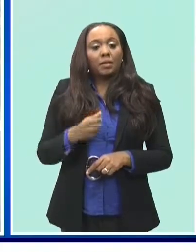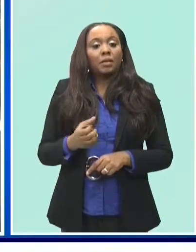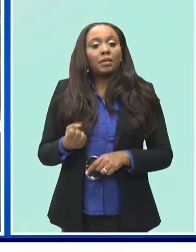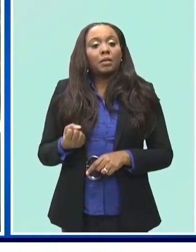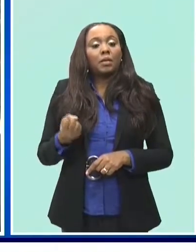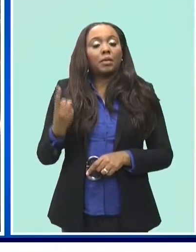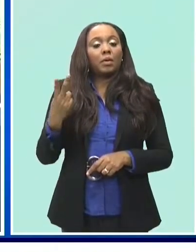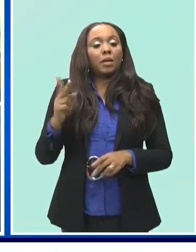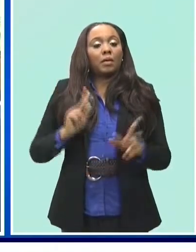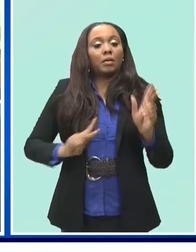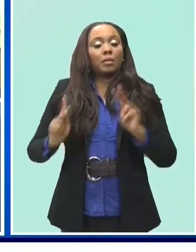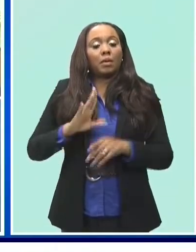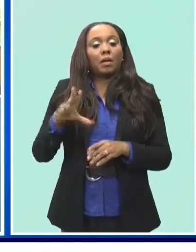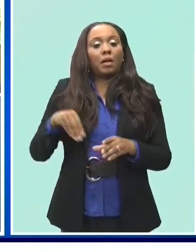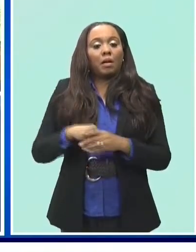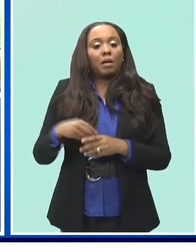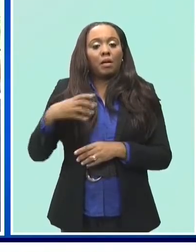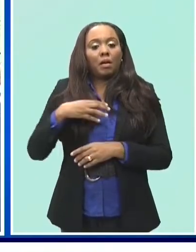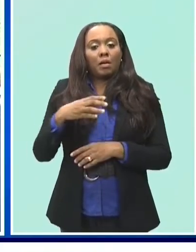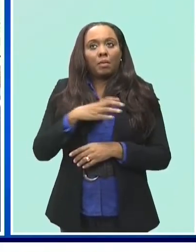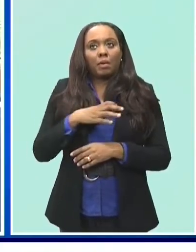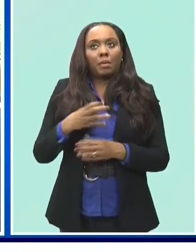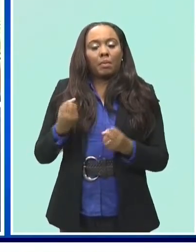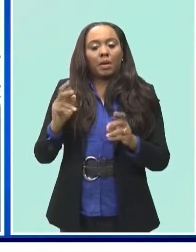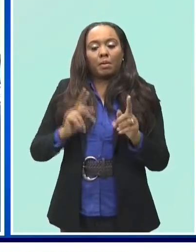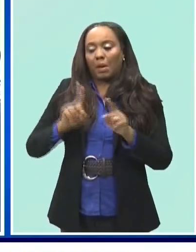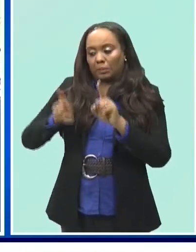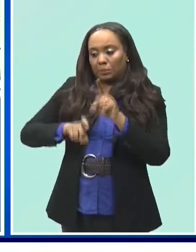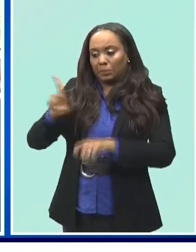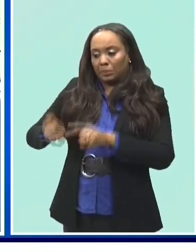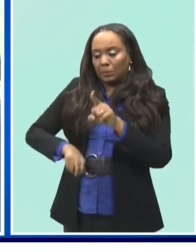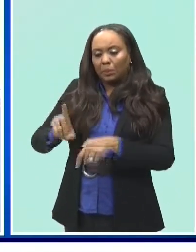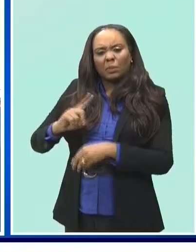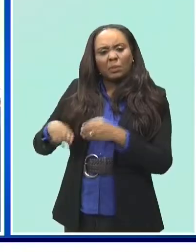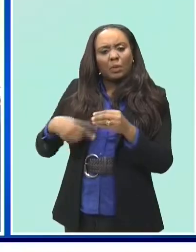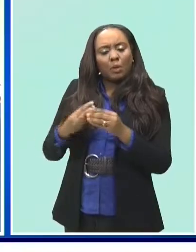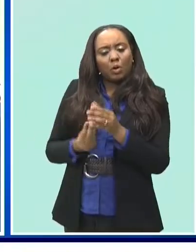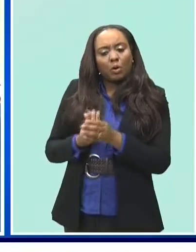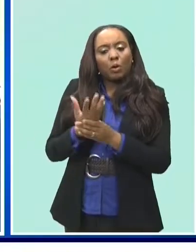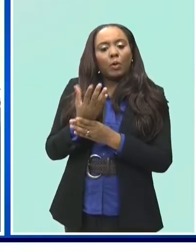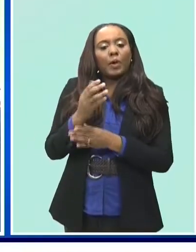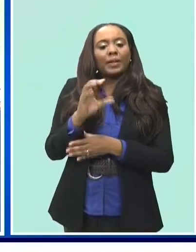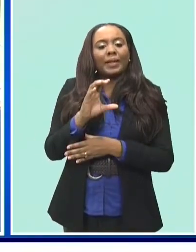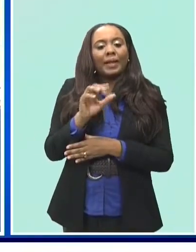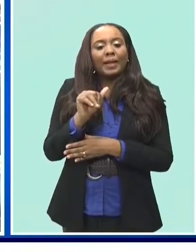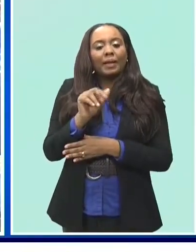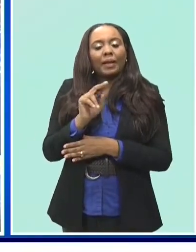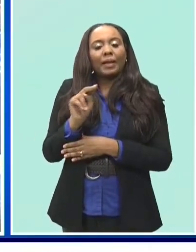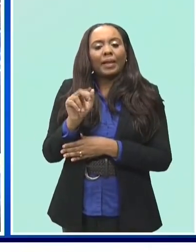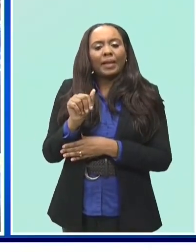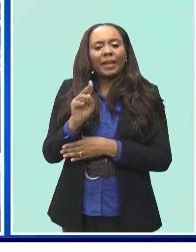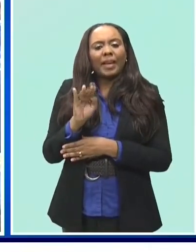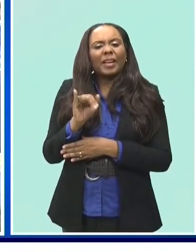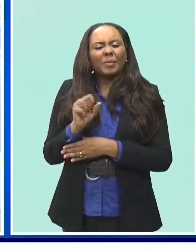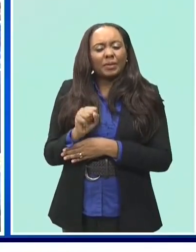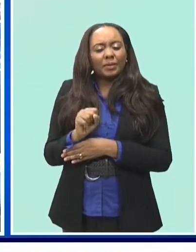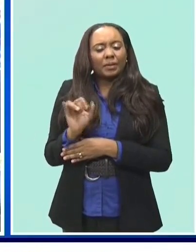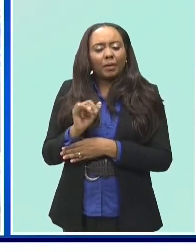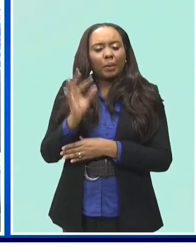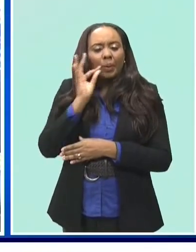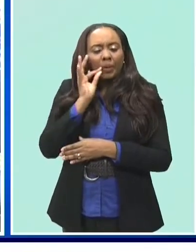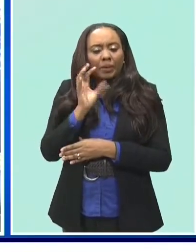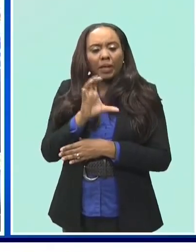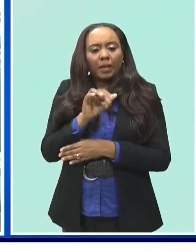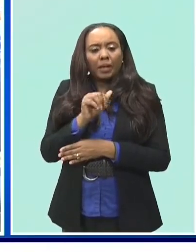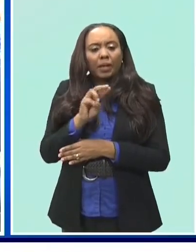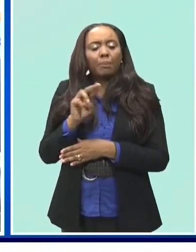commission heard presentations and posed questions to several stakeholders in response to concerns raised by the Barbados Bar Association